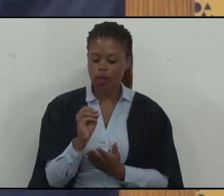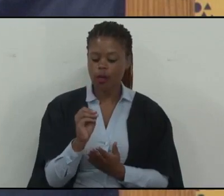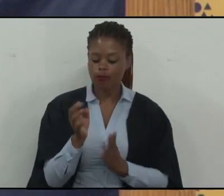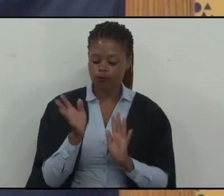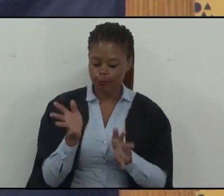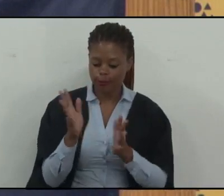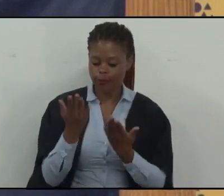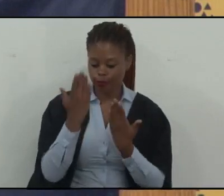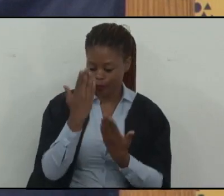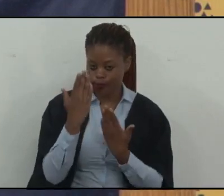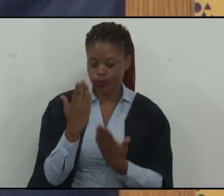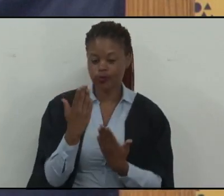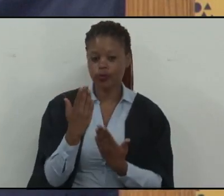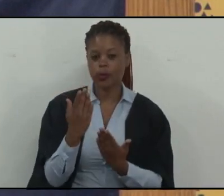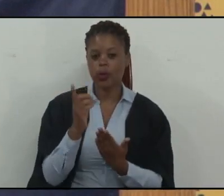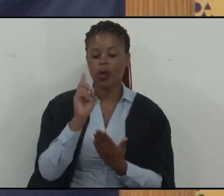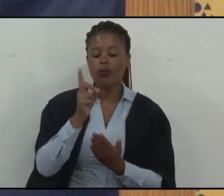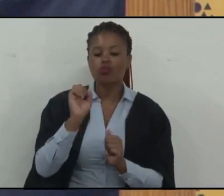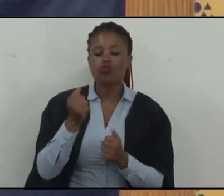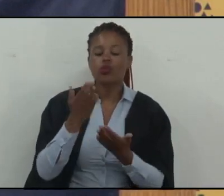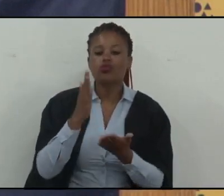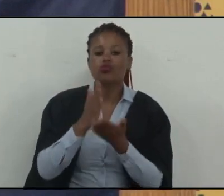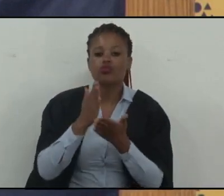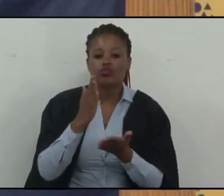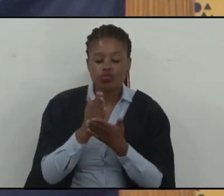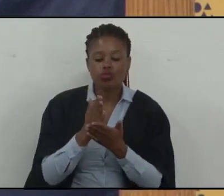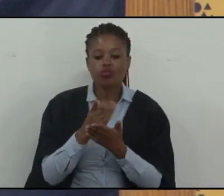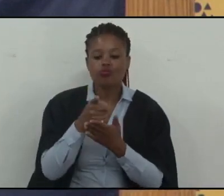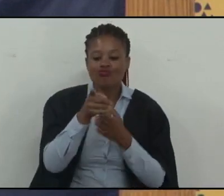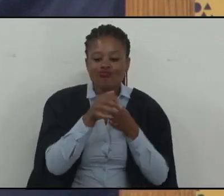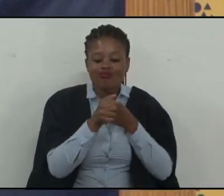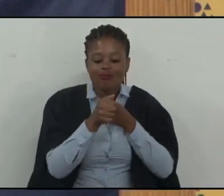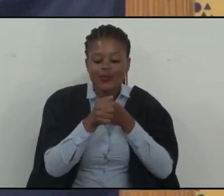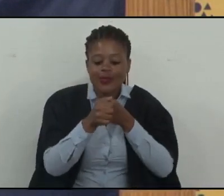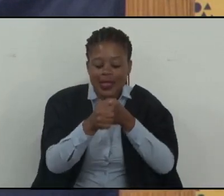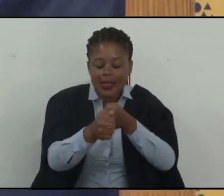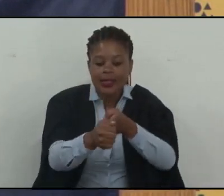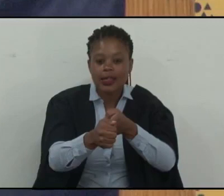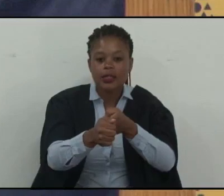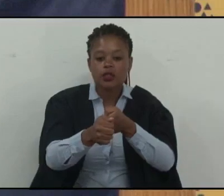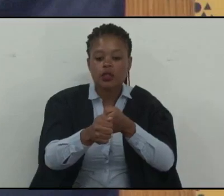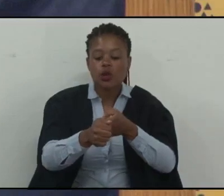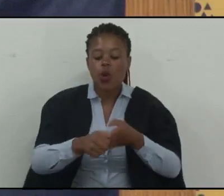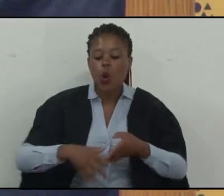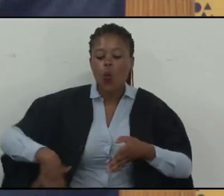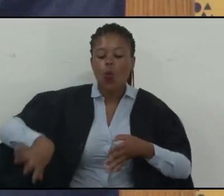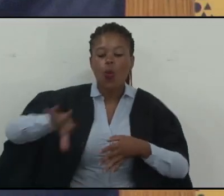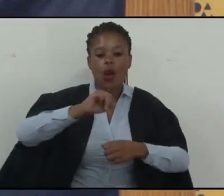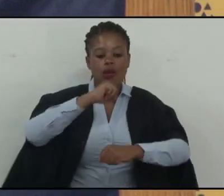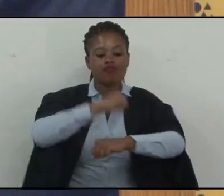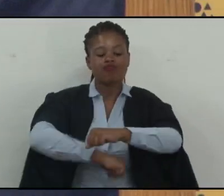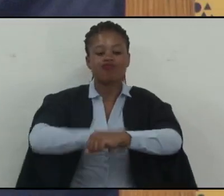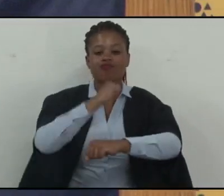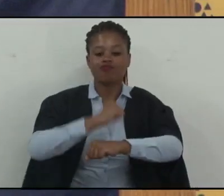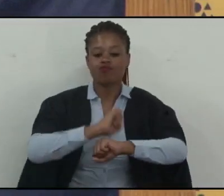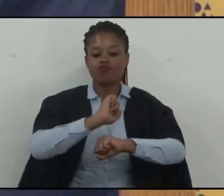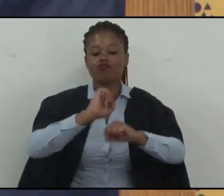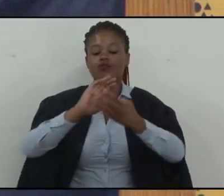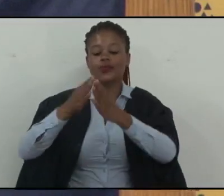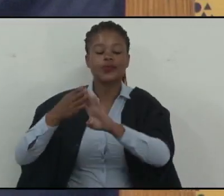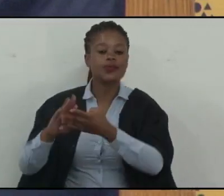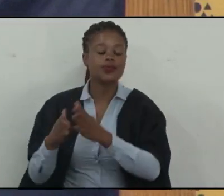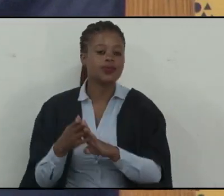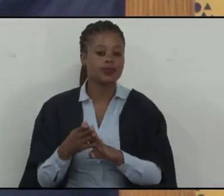studying. Ensure that you lead in all sectors of